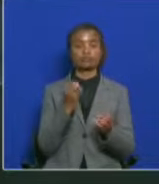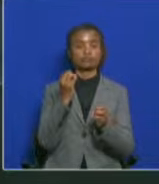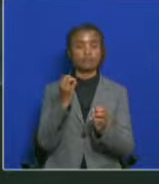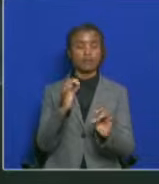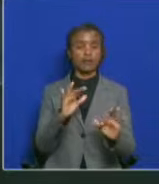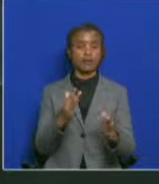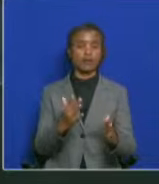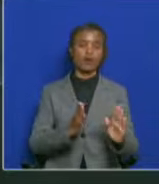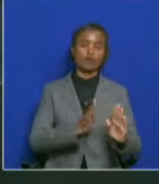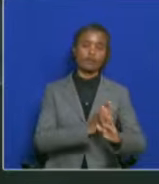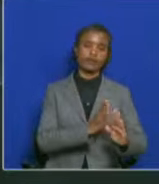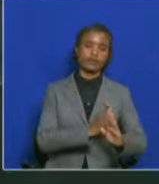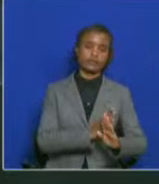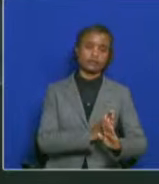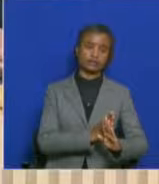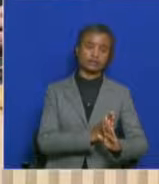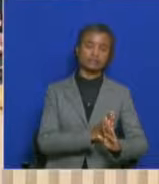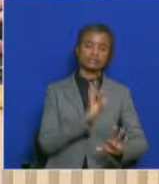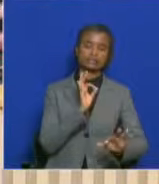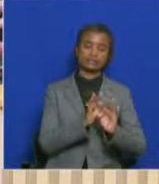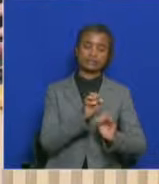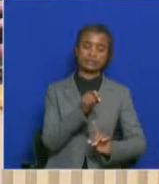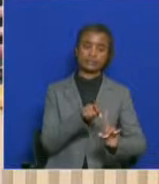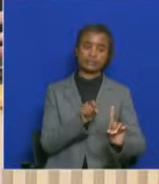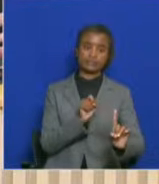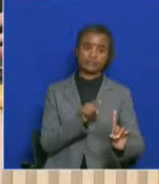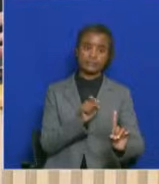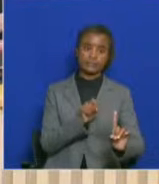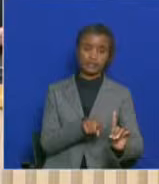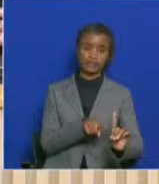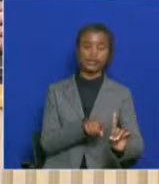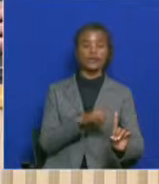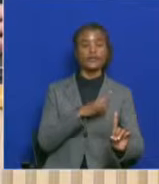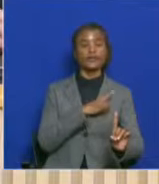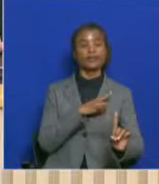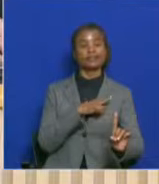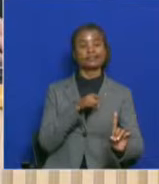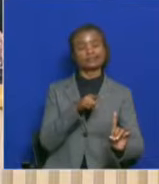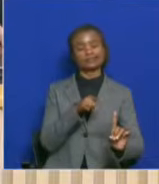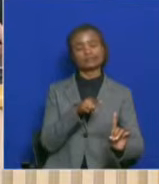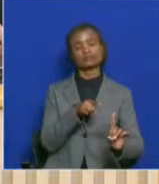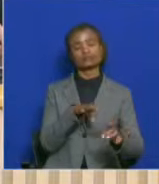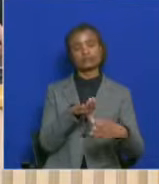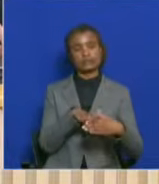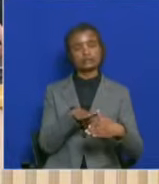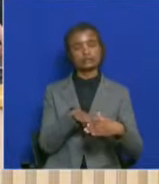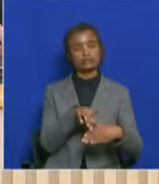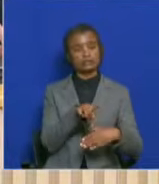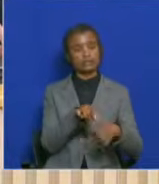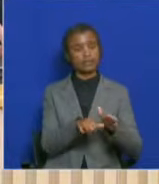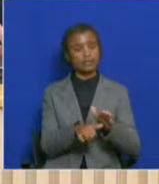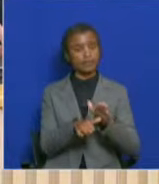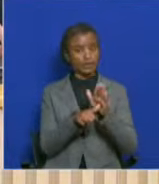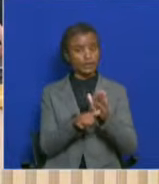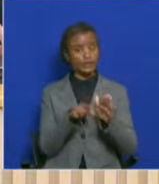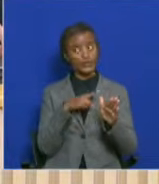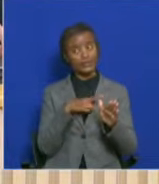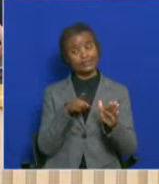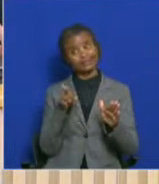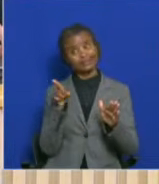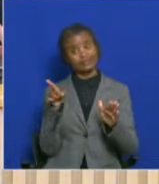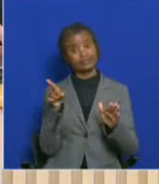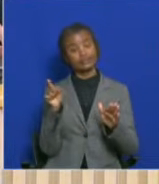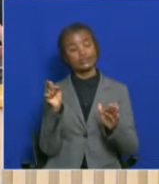individual, and why we think that this is of particular significance that General Khan is communicating with this